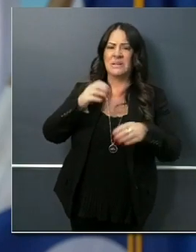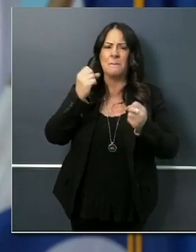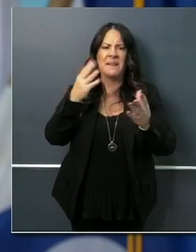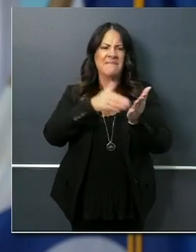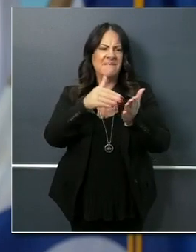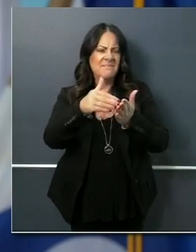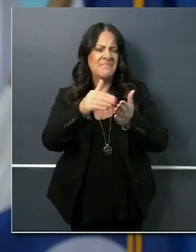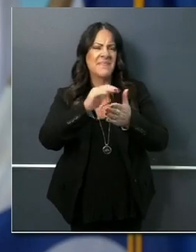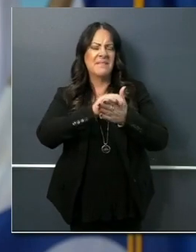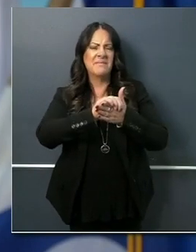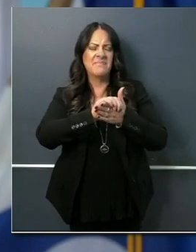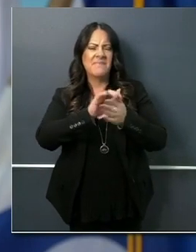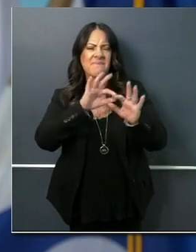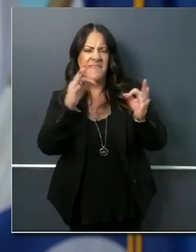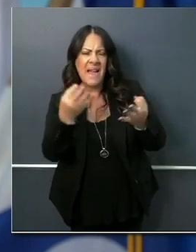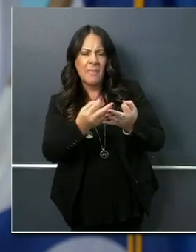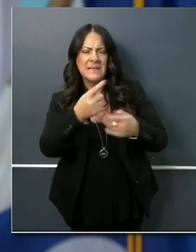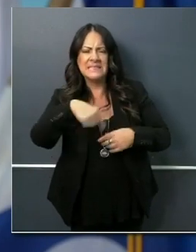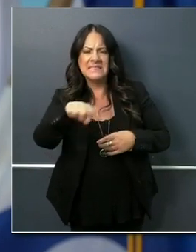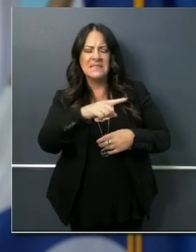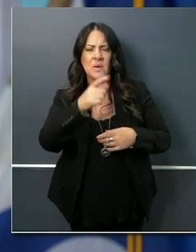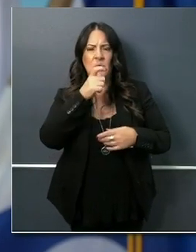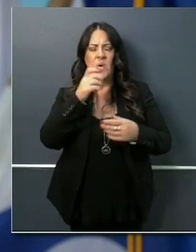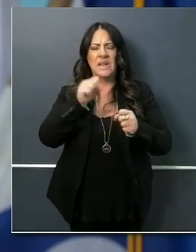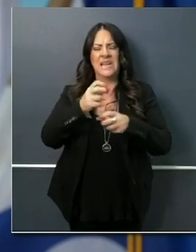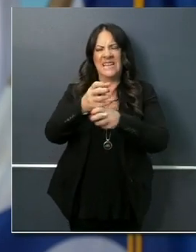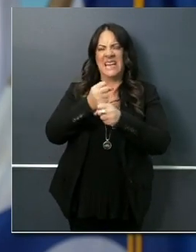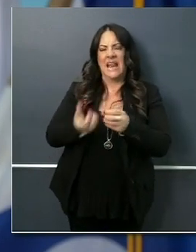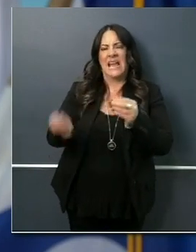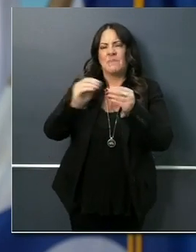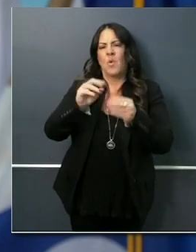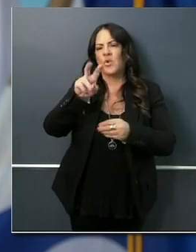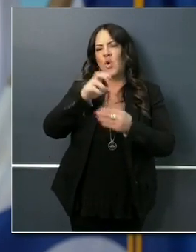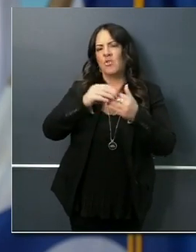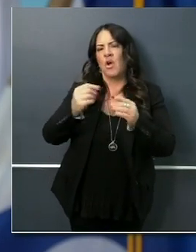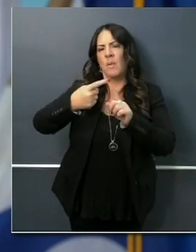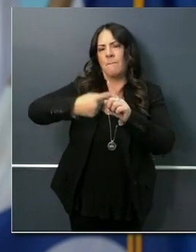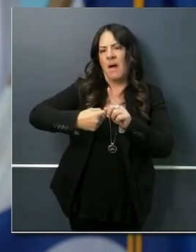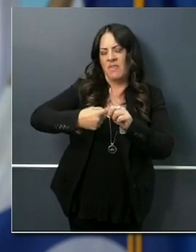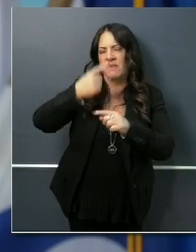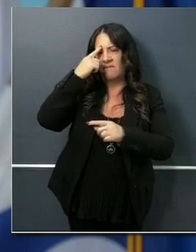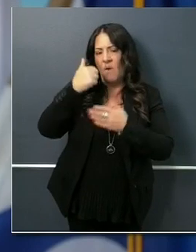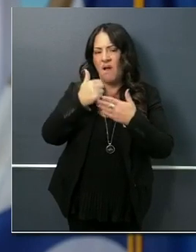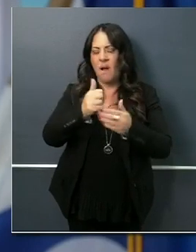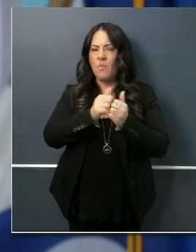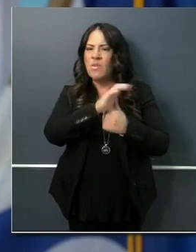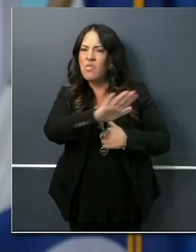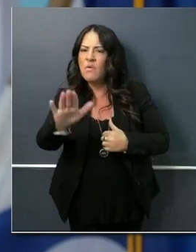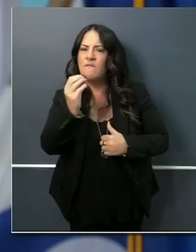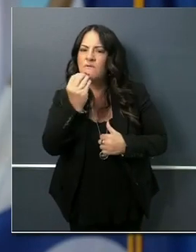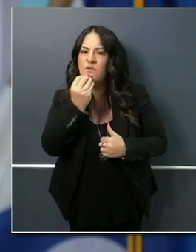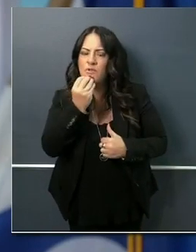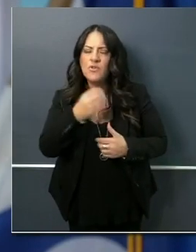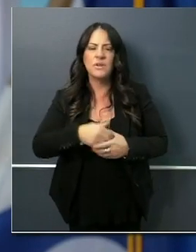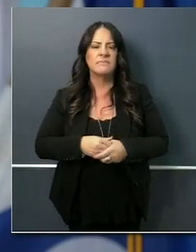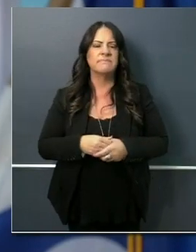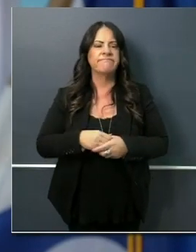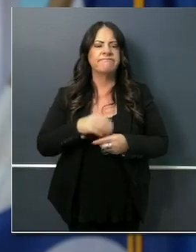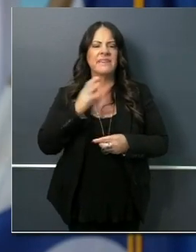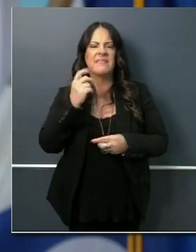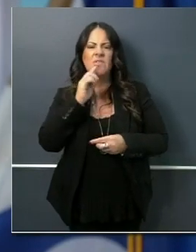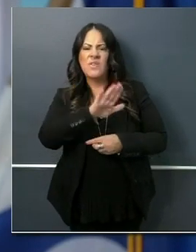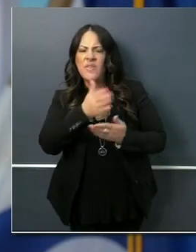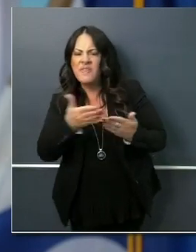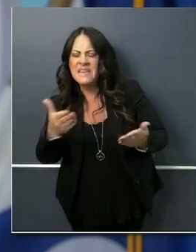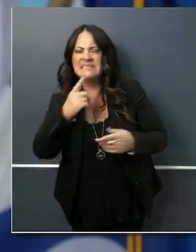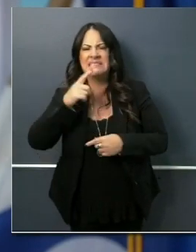families will get the benefit of that contribution to help with food and to help with other incidentals at a